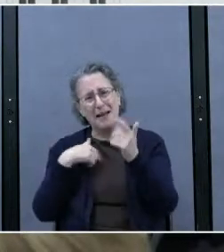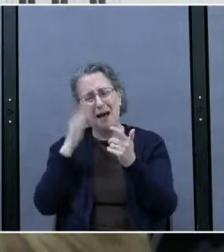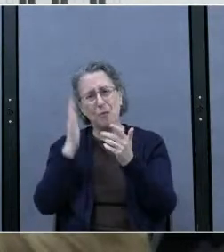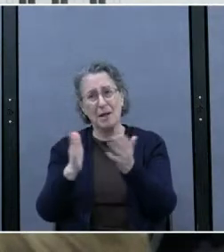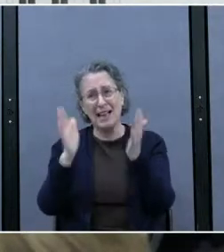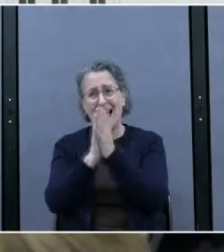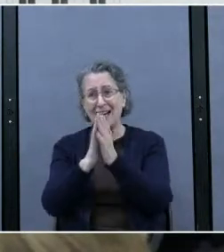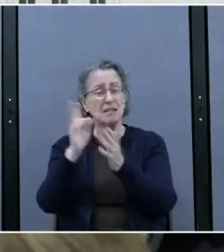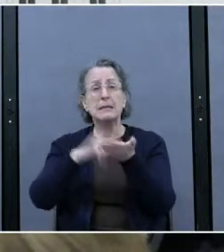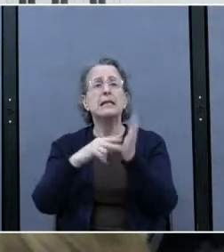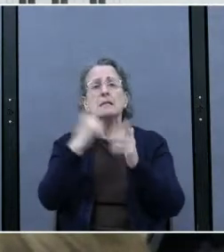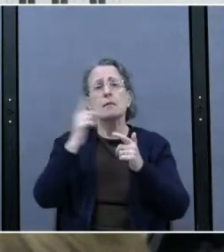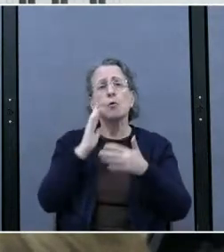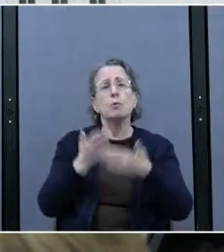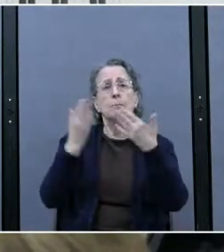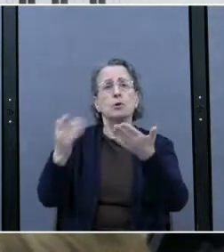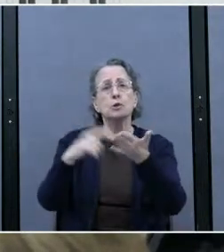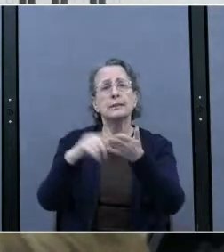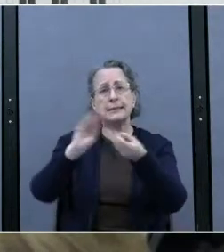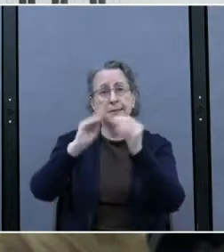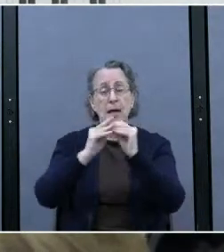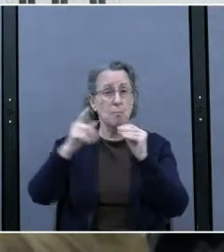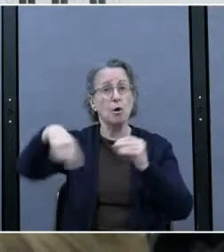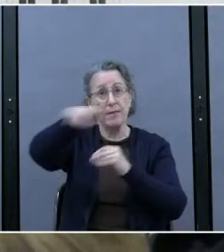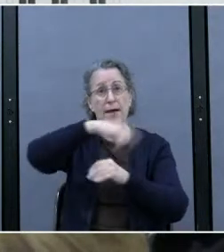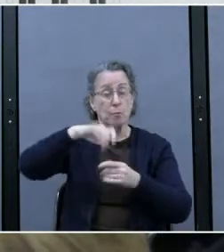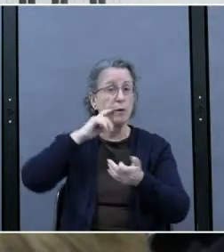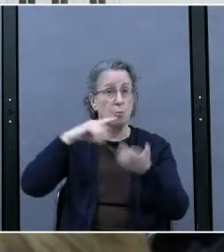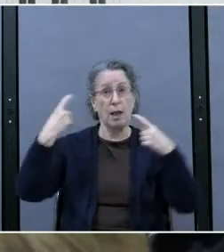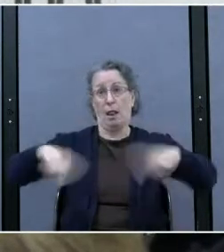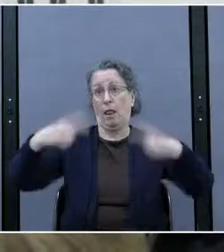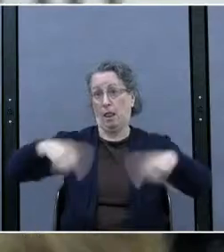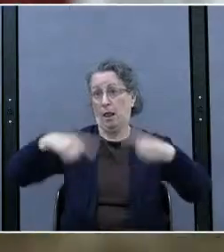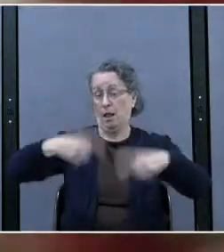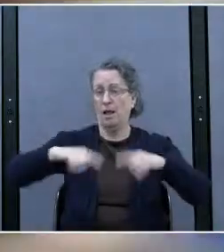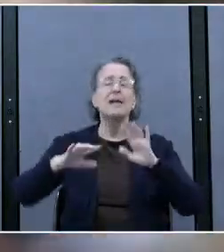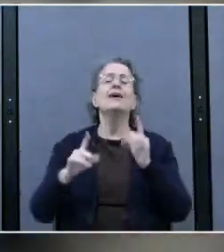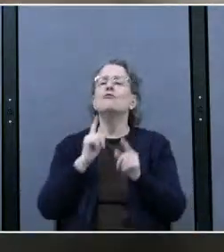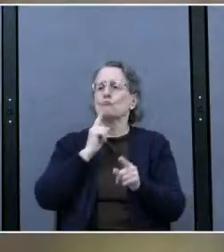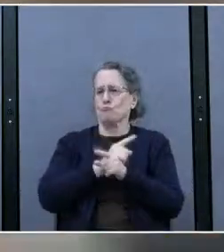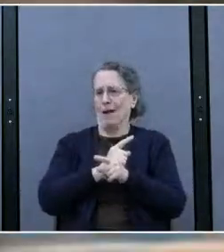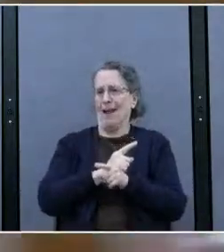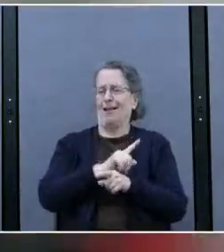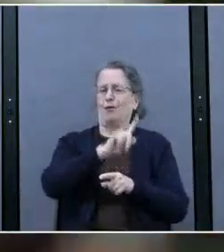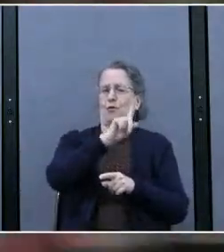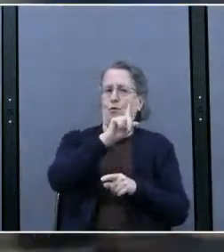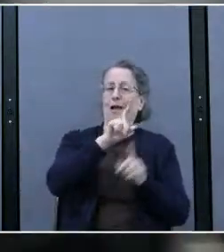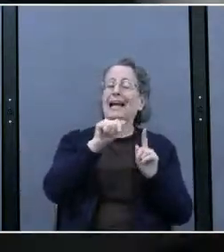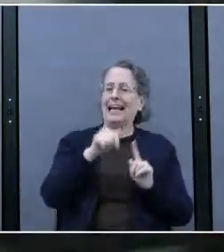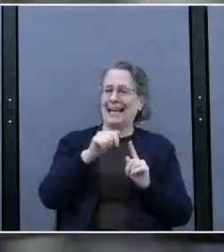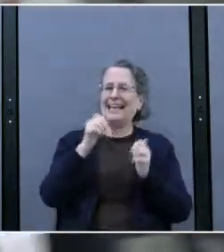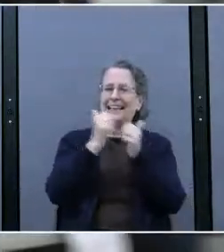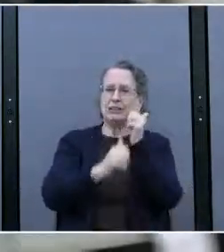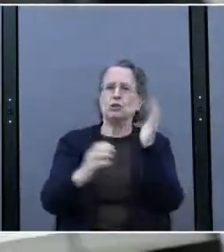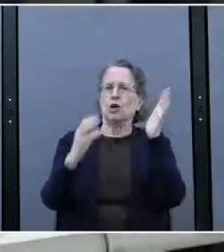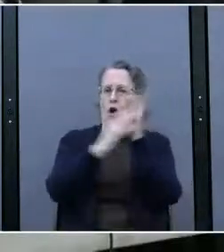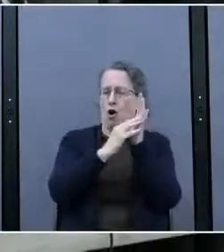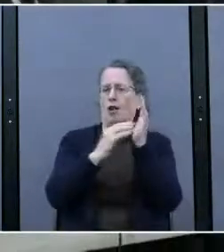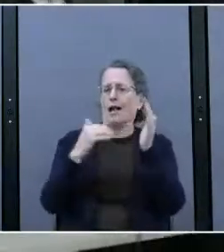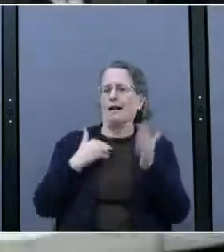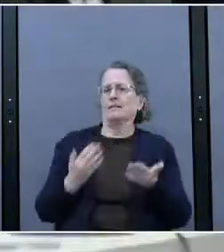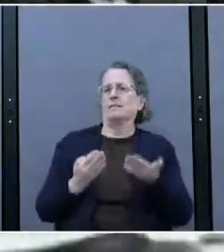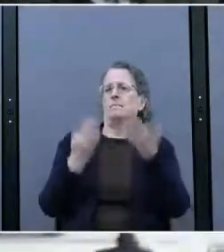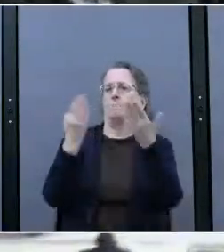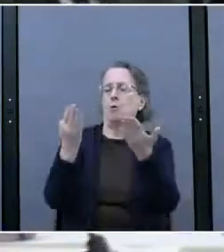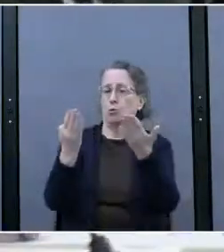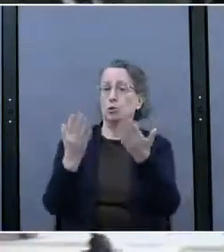then we'll debate that? Yeah, so each one of these questions has a motion that goes with it, and the motion would contain the dollar